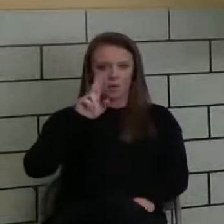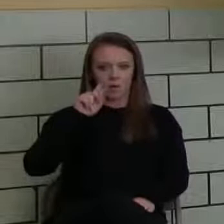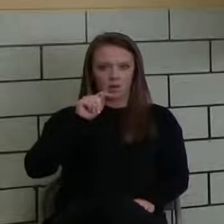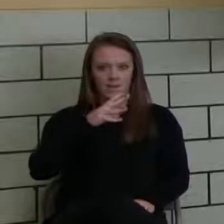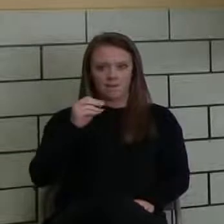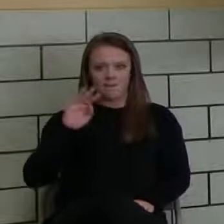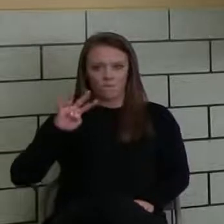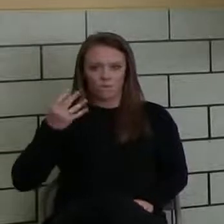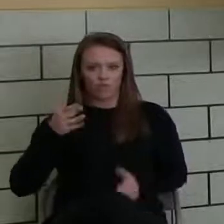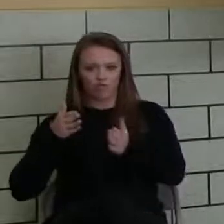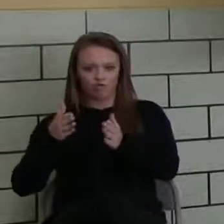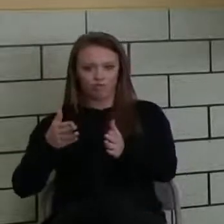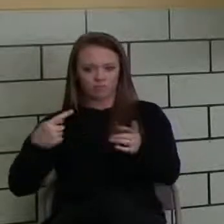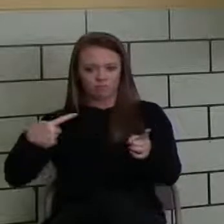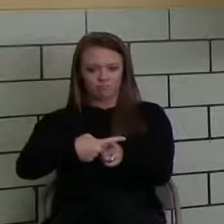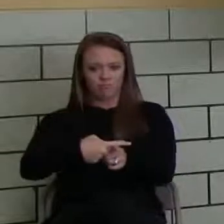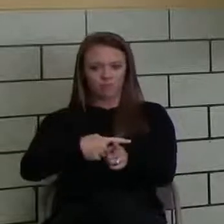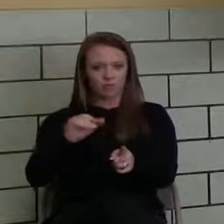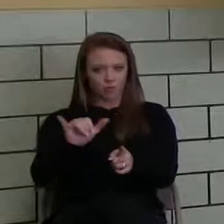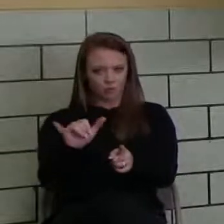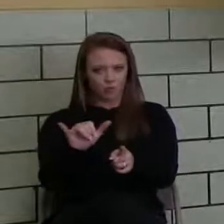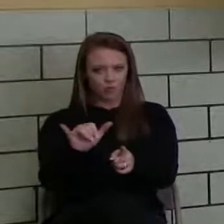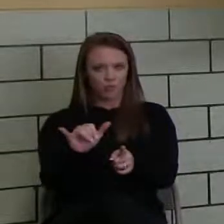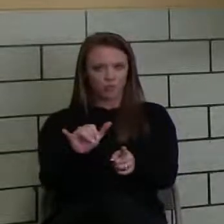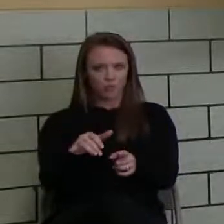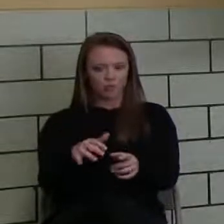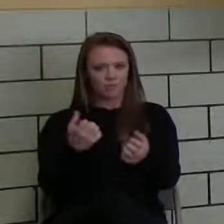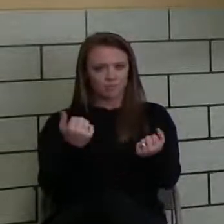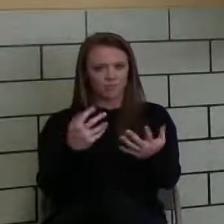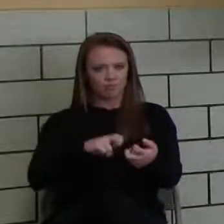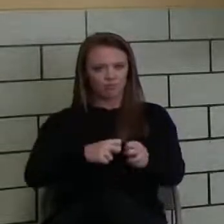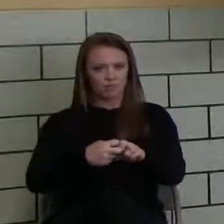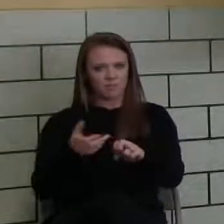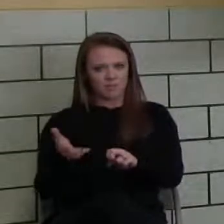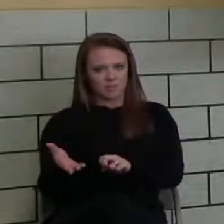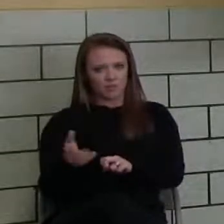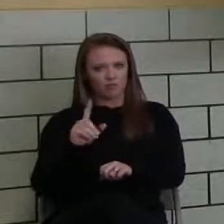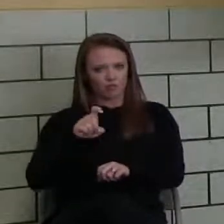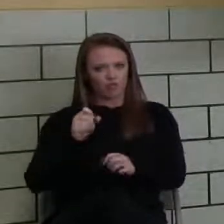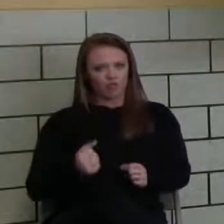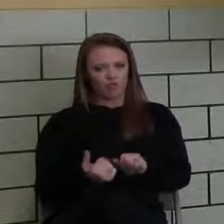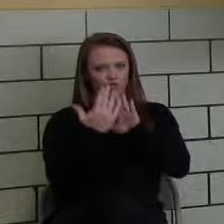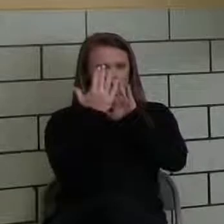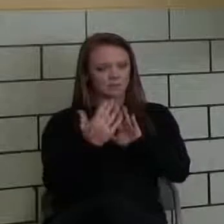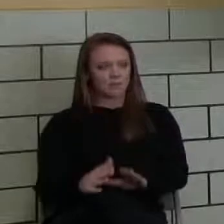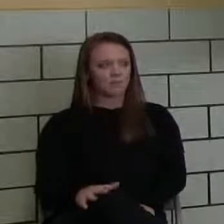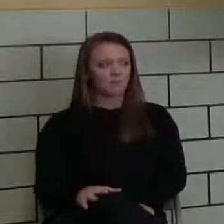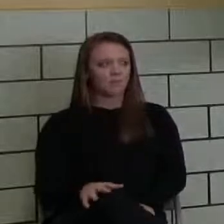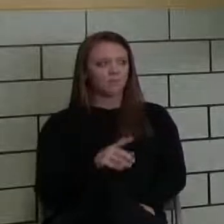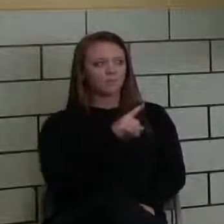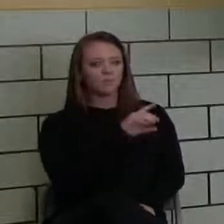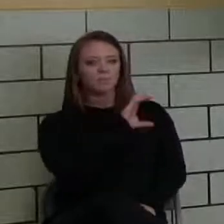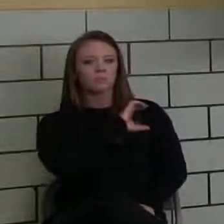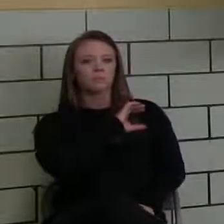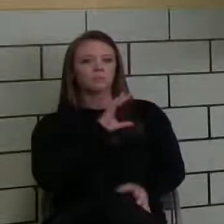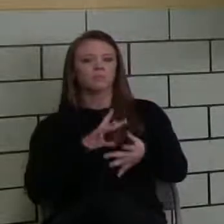had some problems that we wanted to address, that we knew should be addressed. Well, this is part of the,